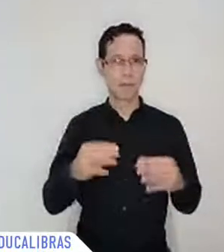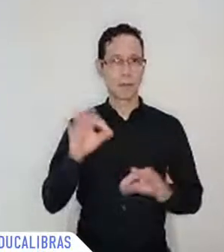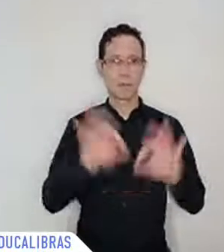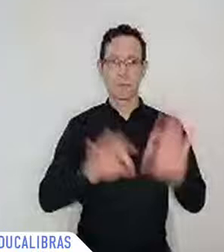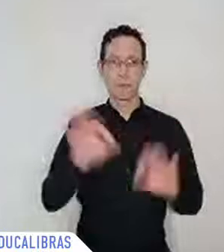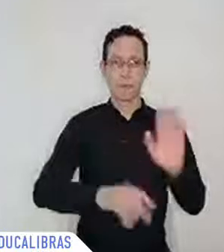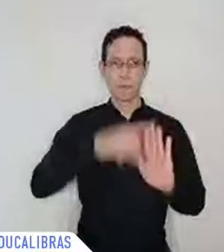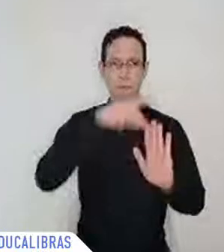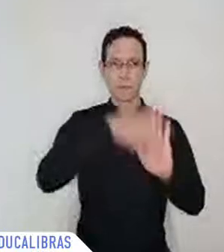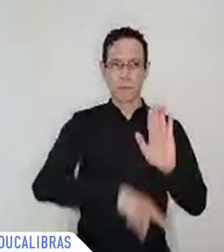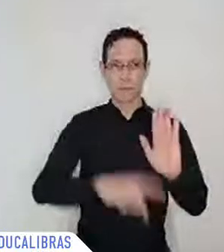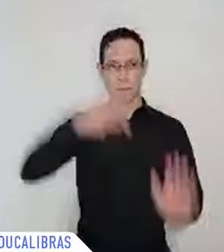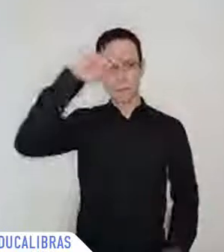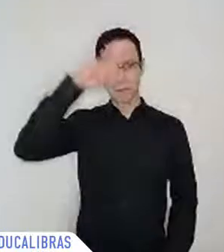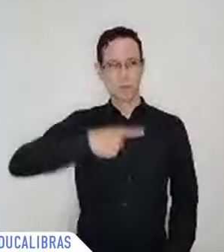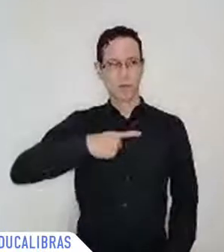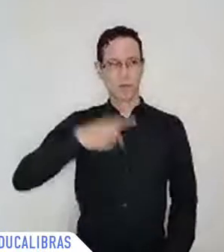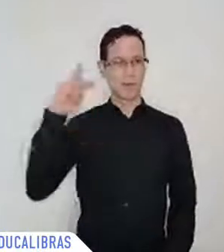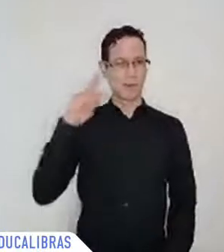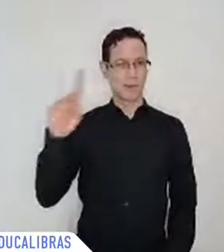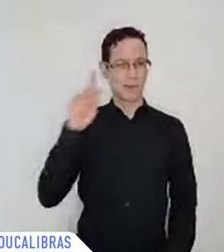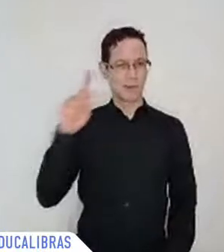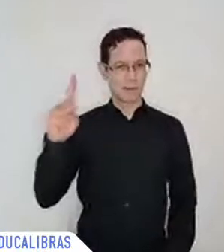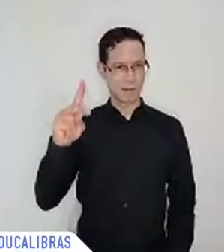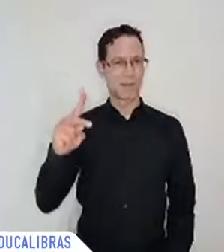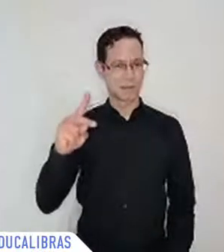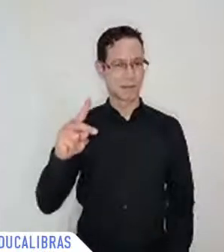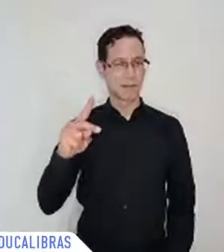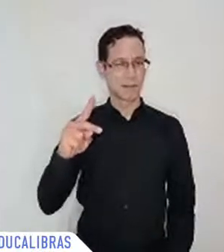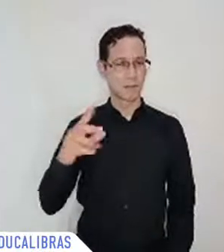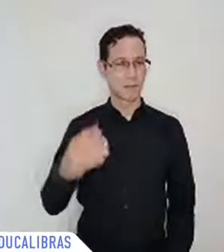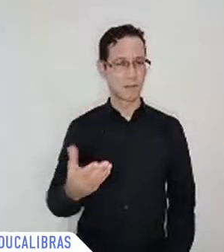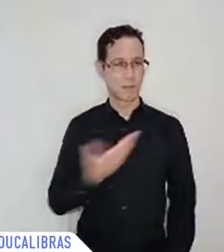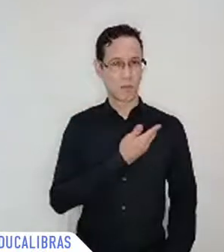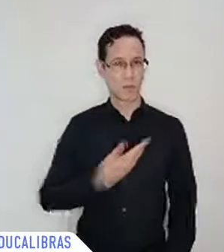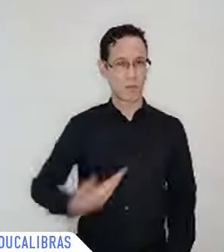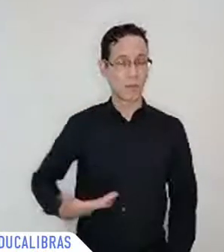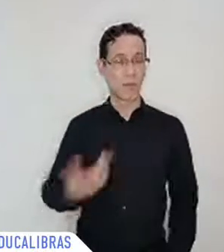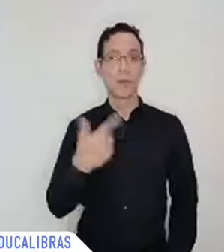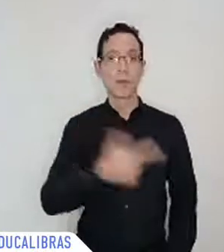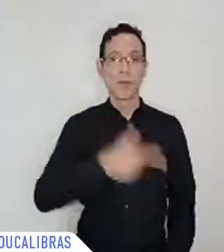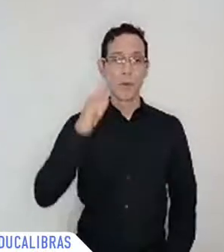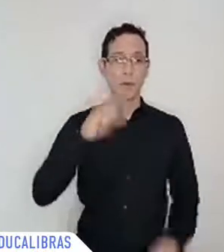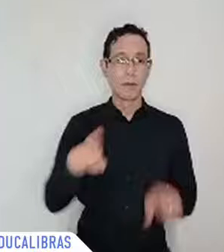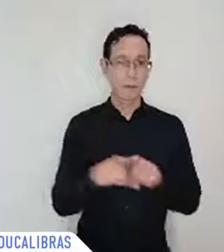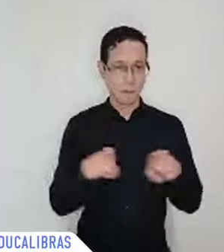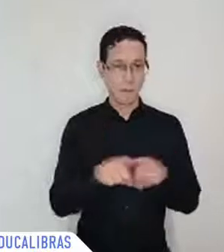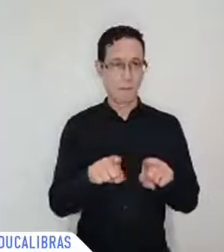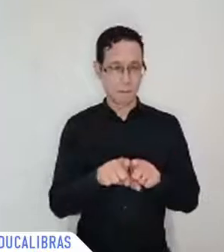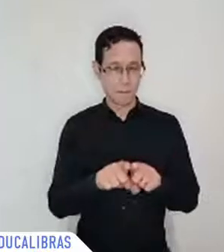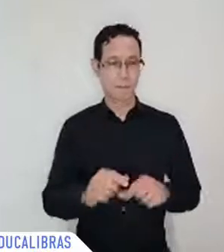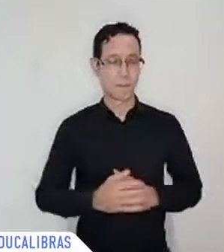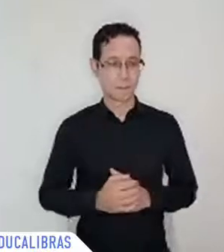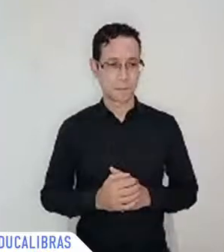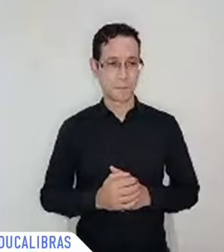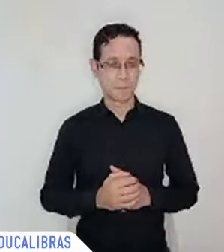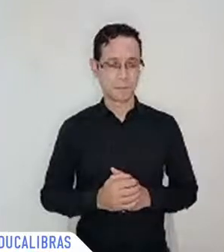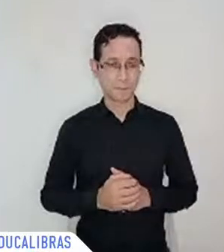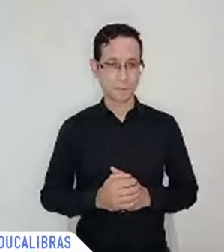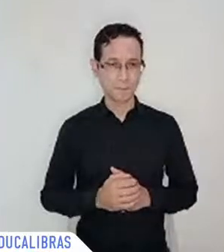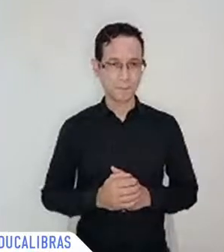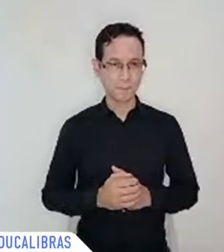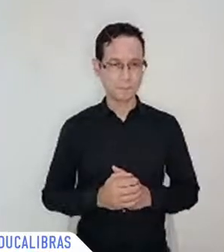imposing projects that are personal, not taking into consideration